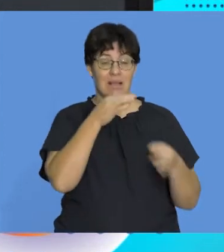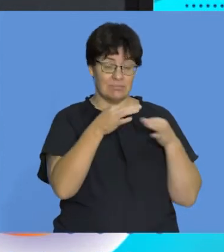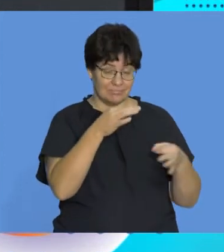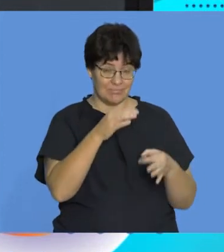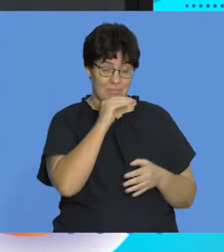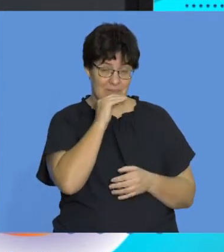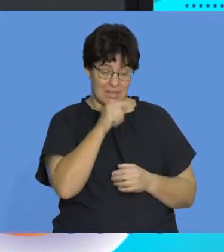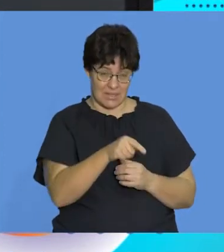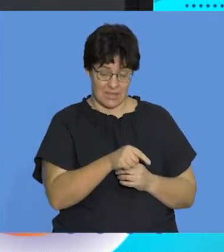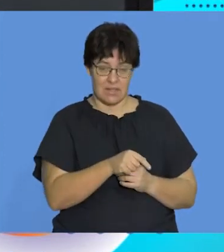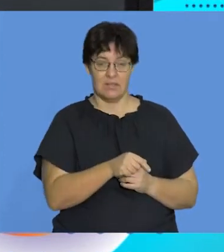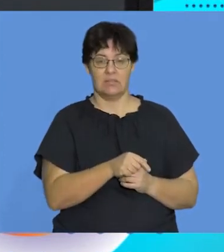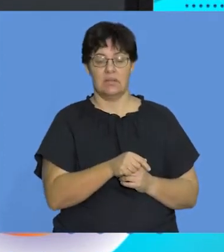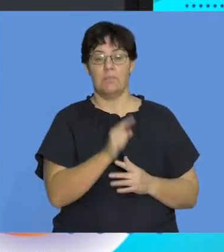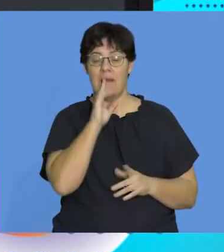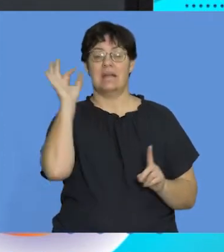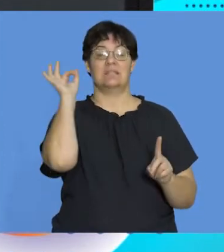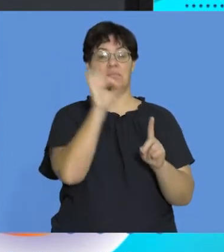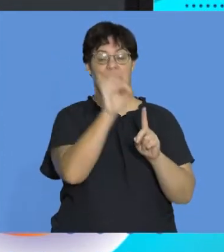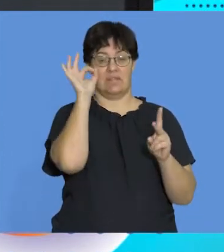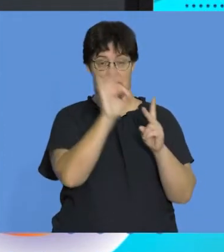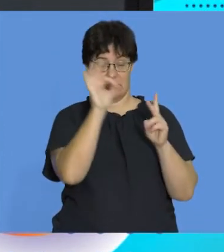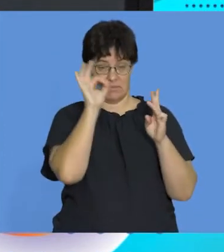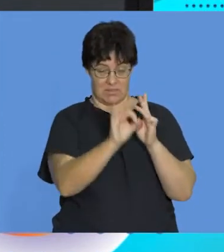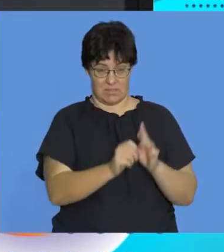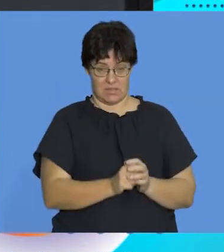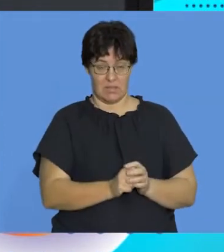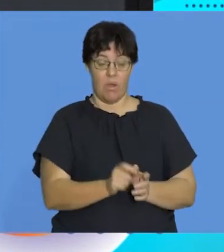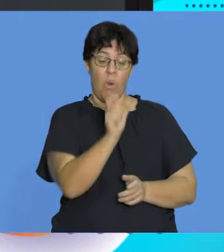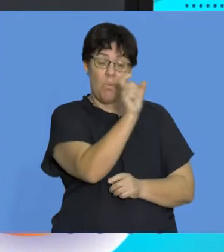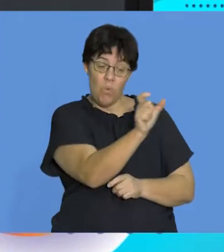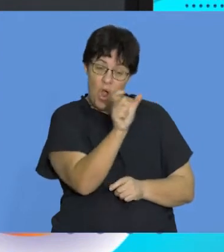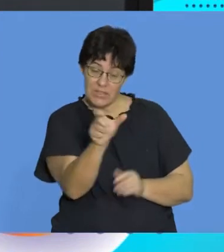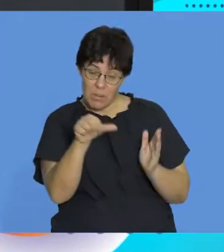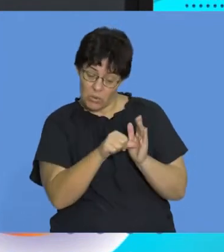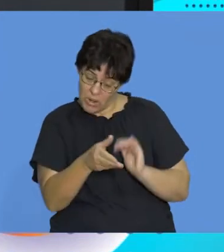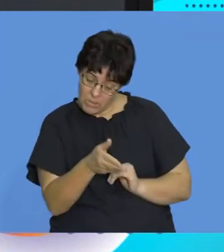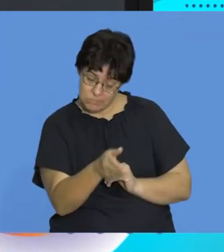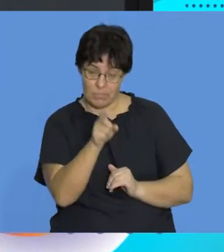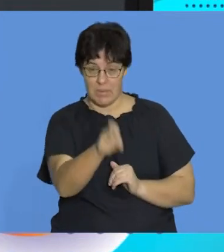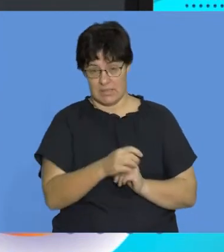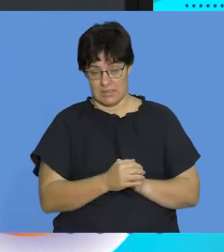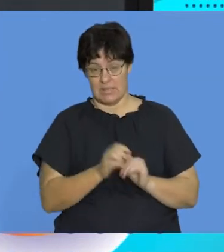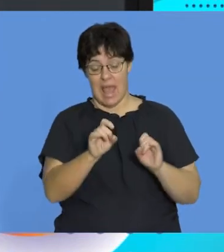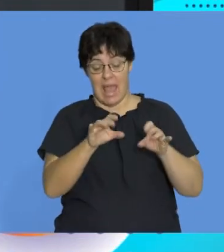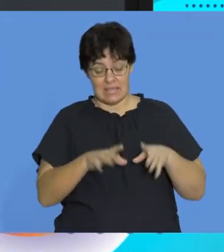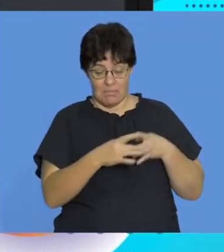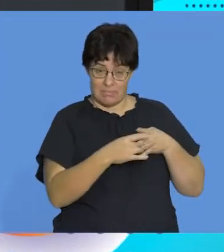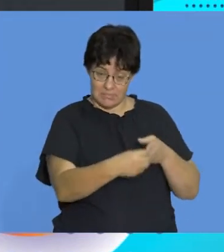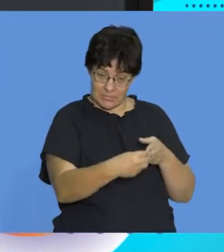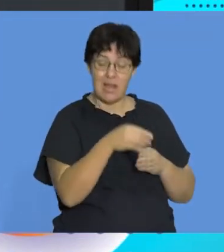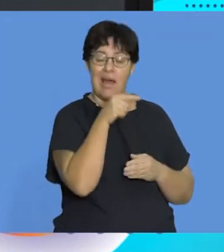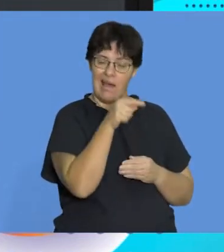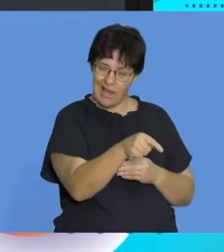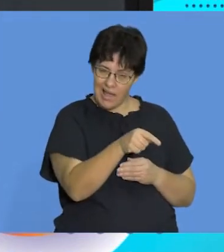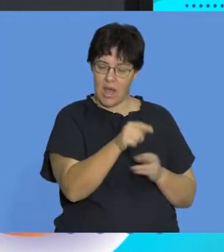very, very specific and pay attention to the key words. So our examination guidelines are our point of reference in as